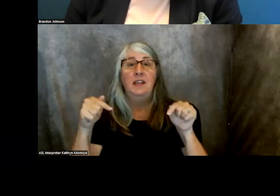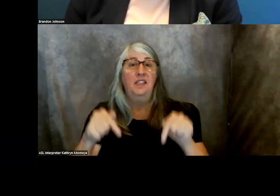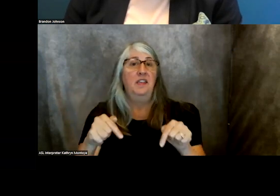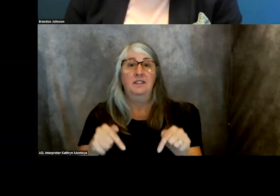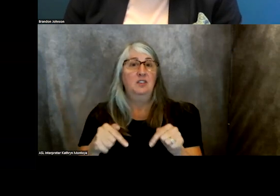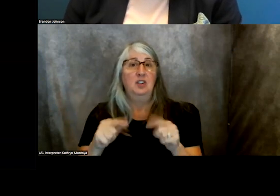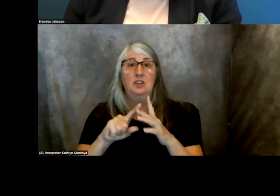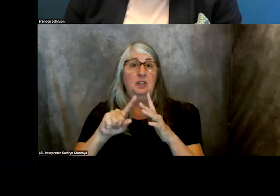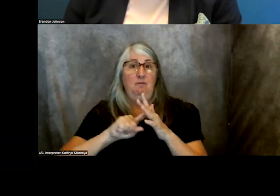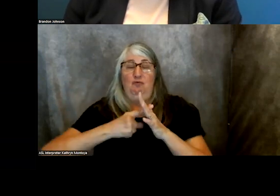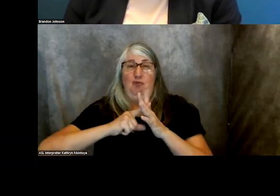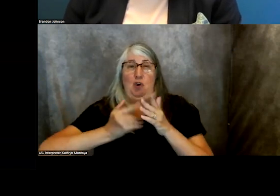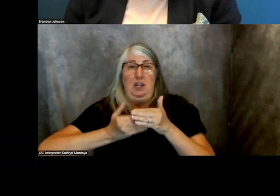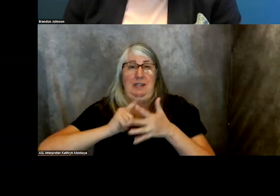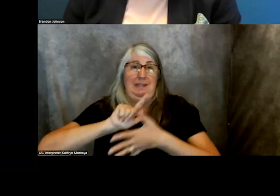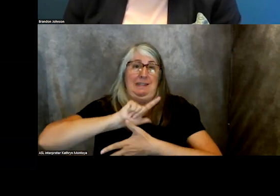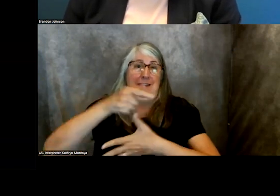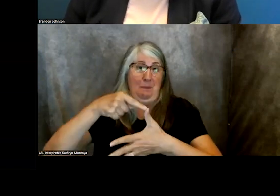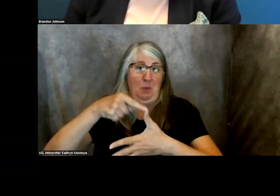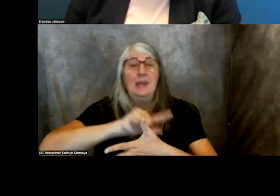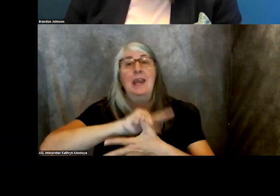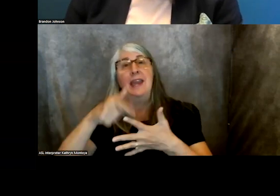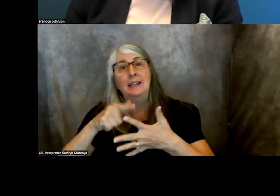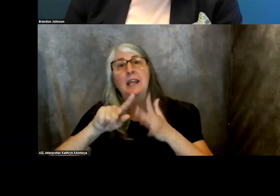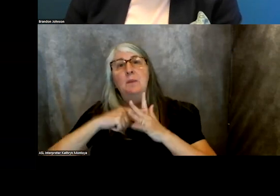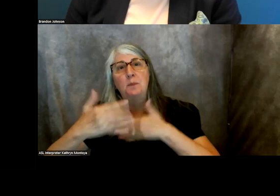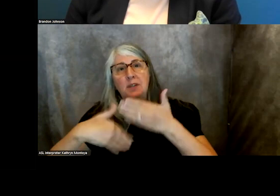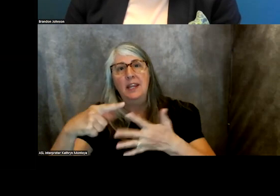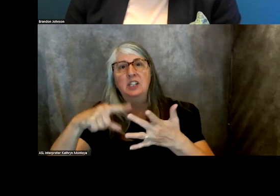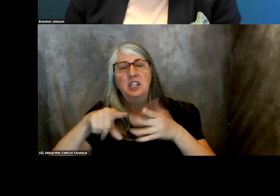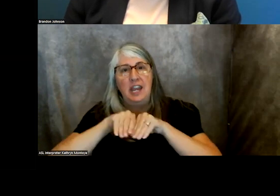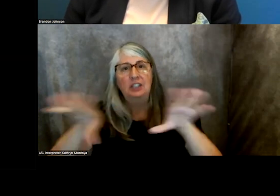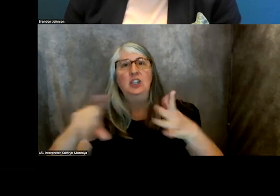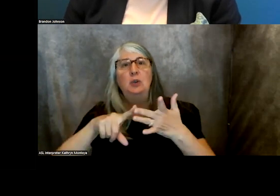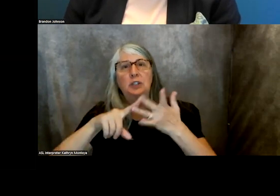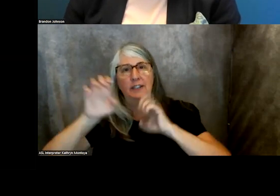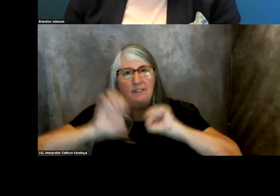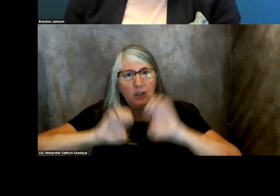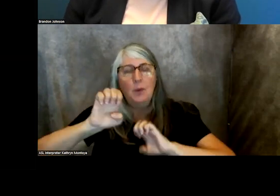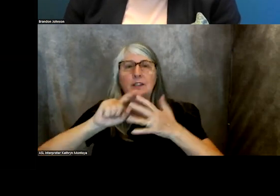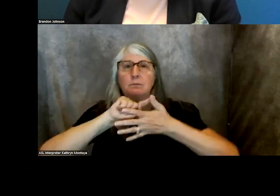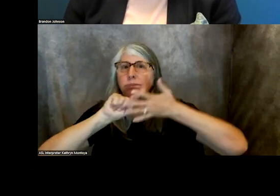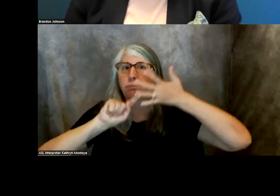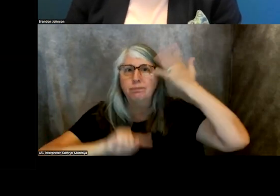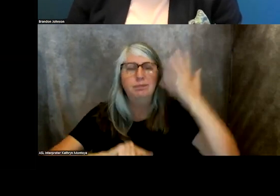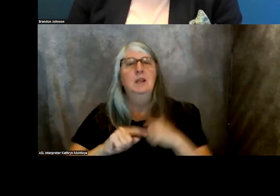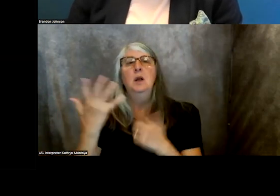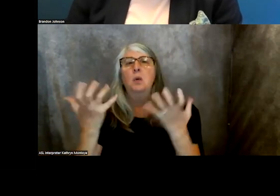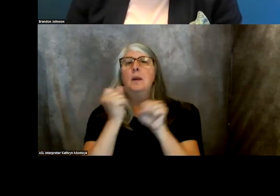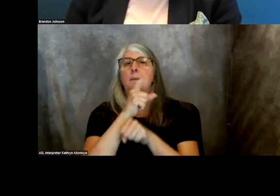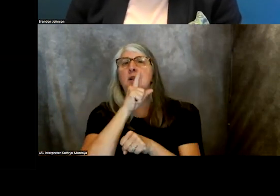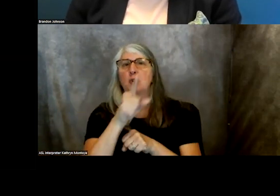1. The next is implementation. The next is execution. The next is evaluation. We want to make sure that this